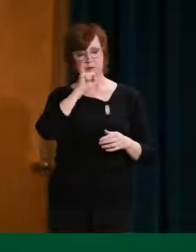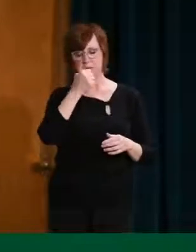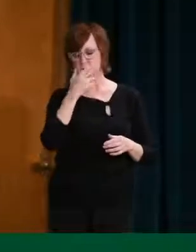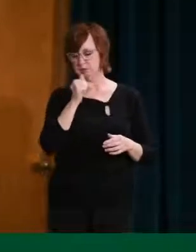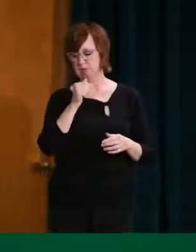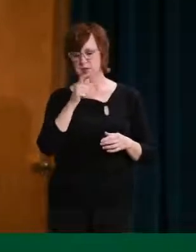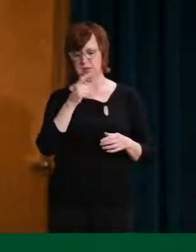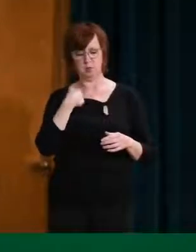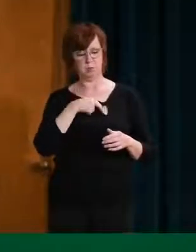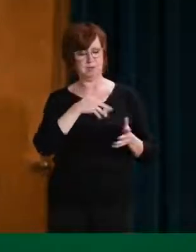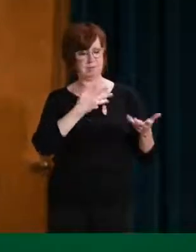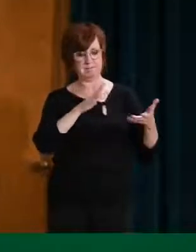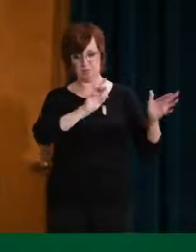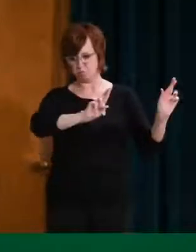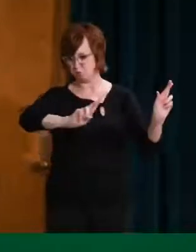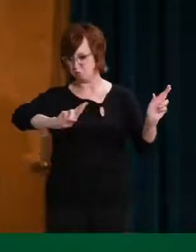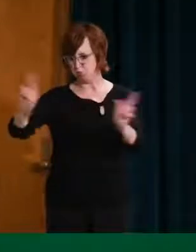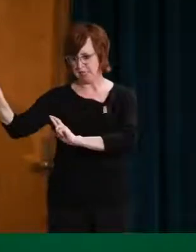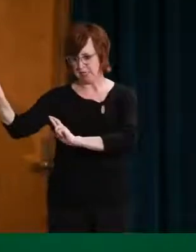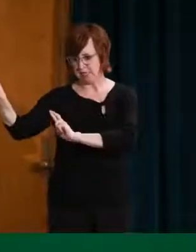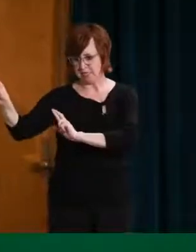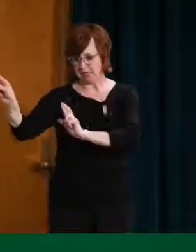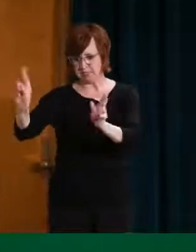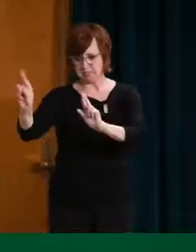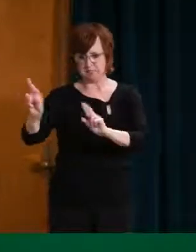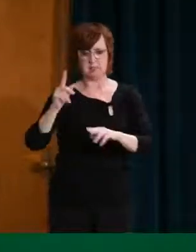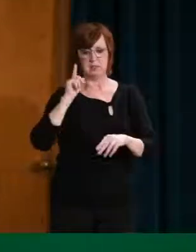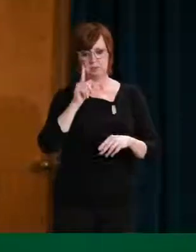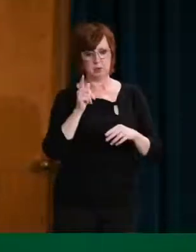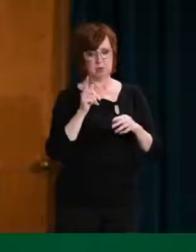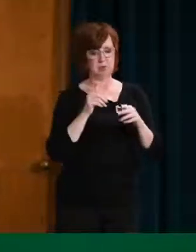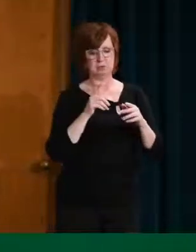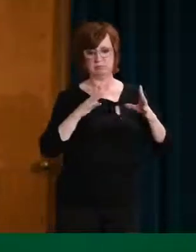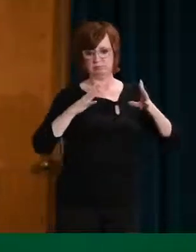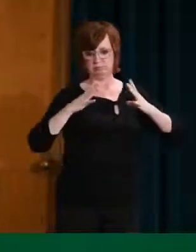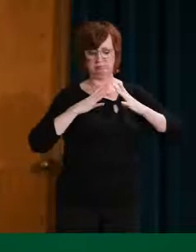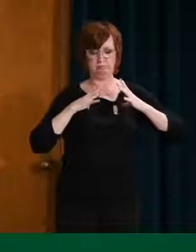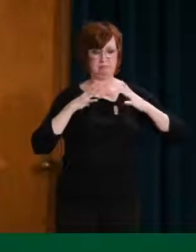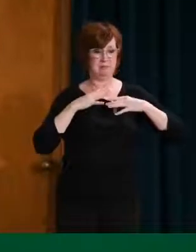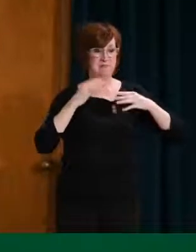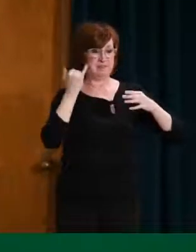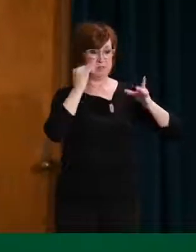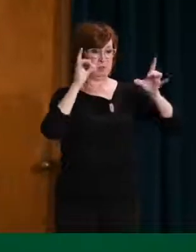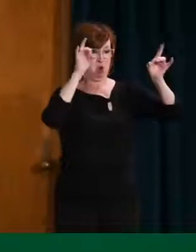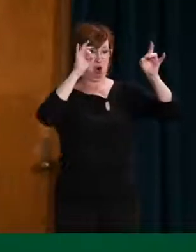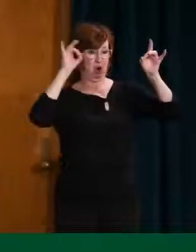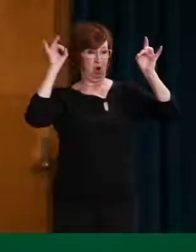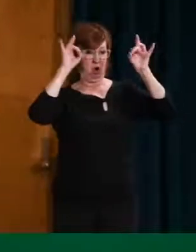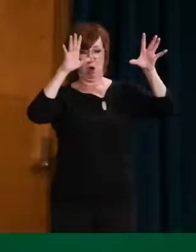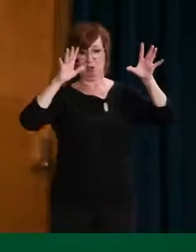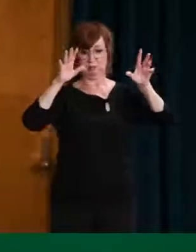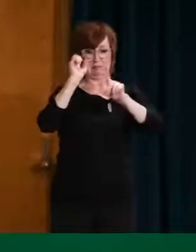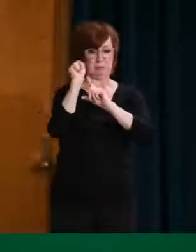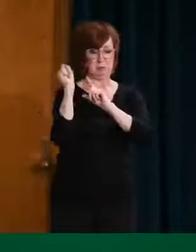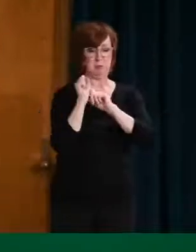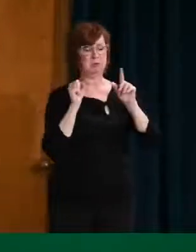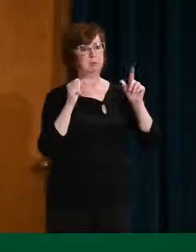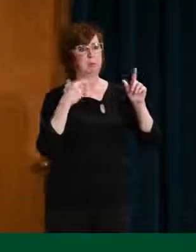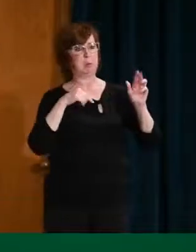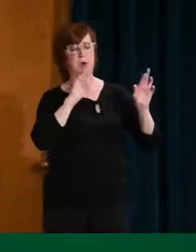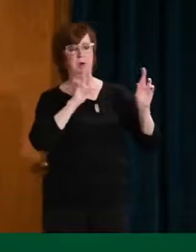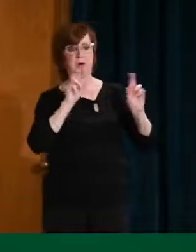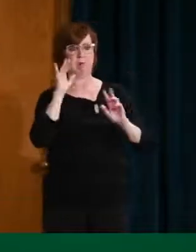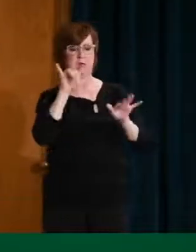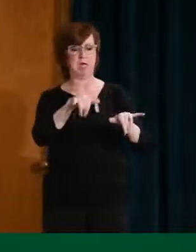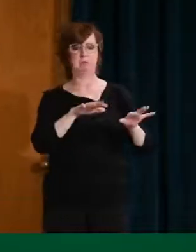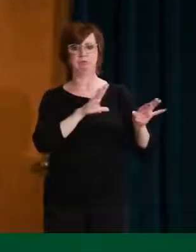But it also speaks to the importance of the efforts that we are making across the province and Saskatchewan people are making to flatten the curve. The efforts that